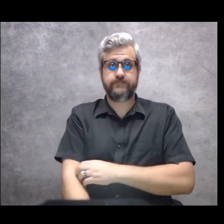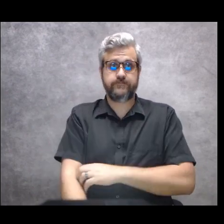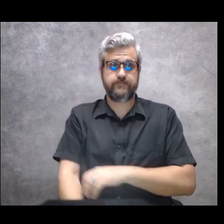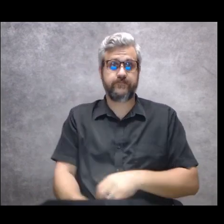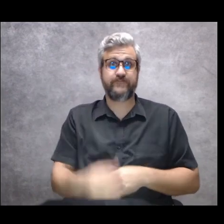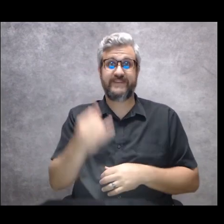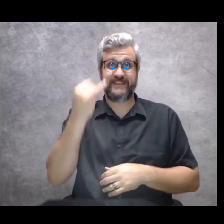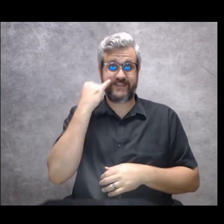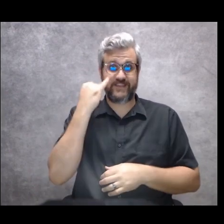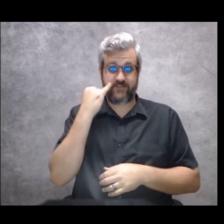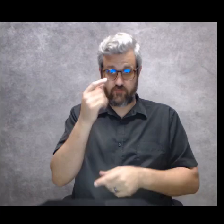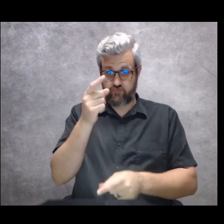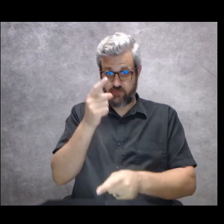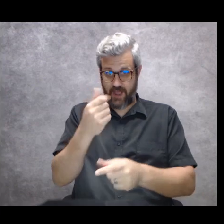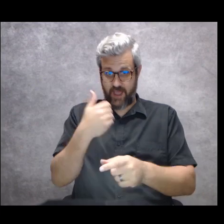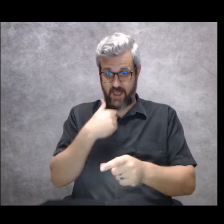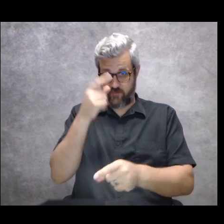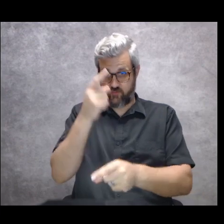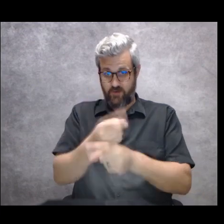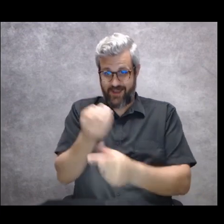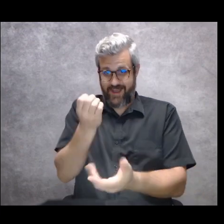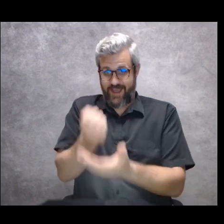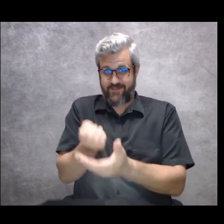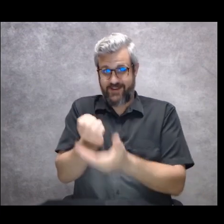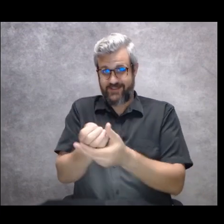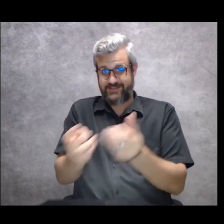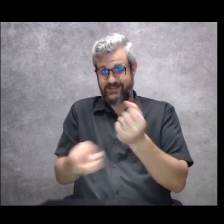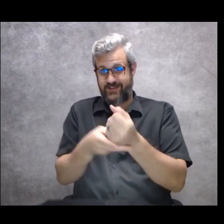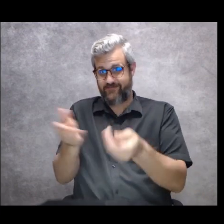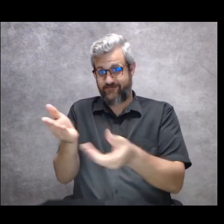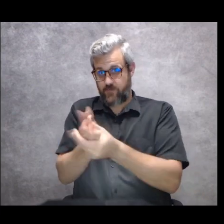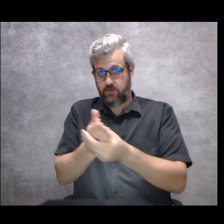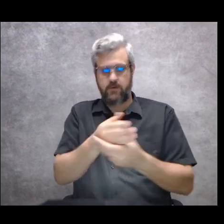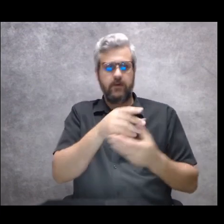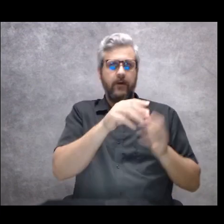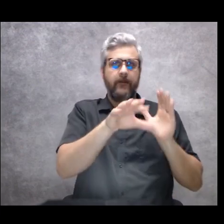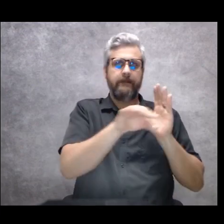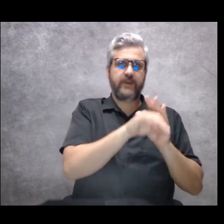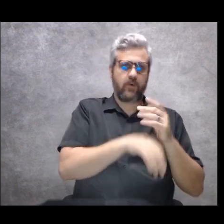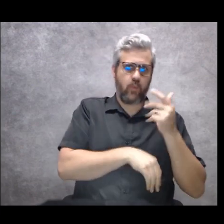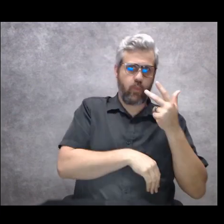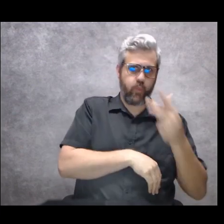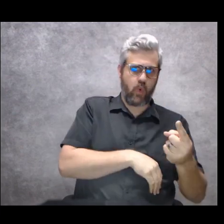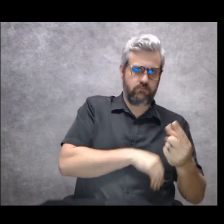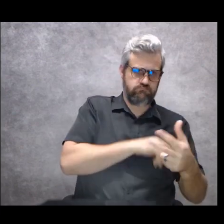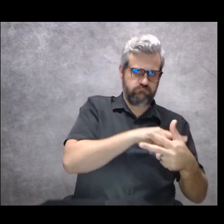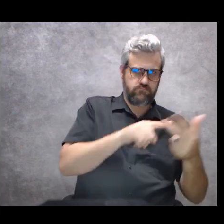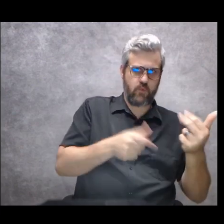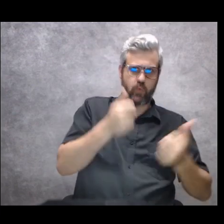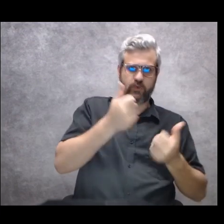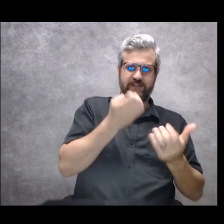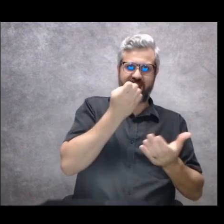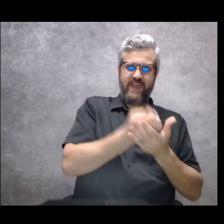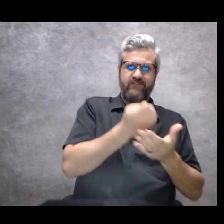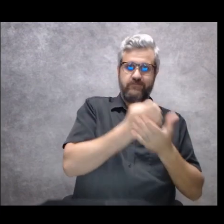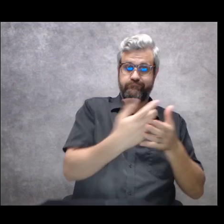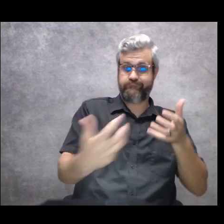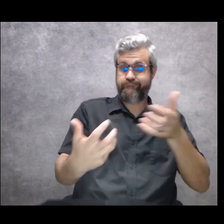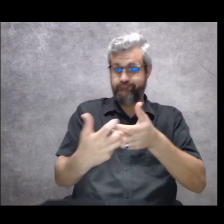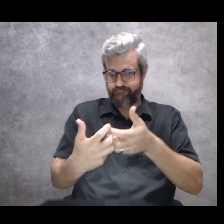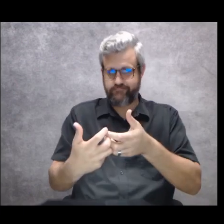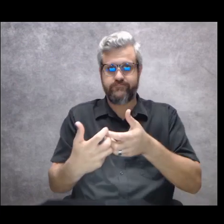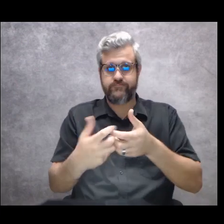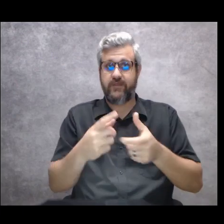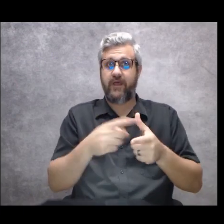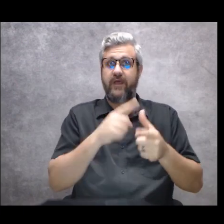If the correct identification evidence is in the folder, select one of the evidences that applies and click